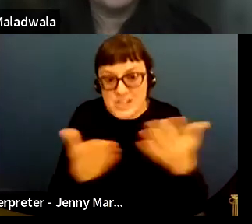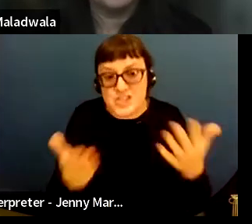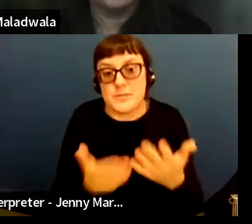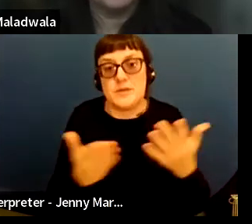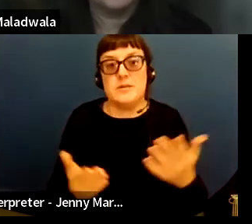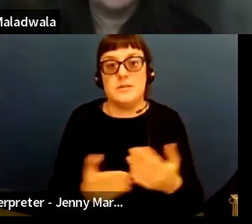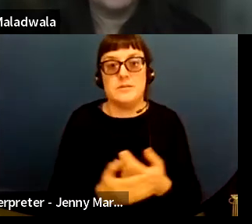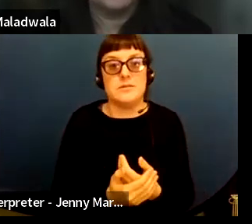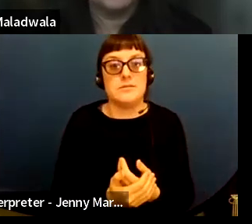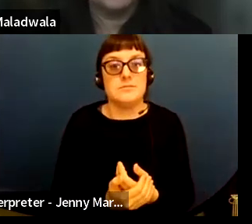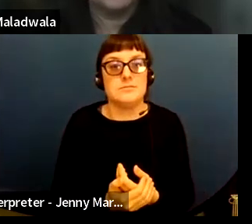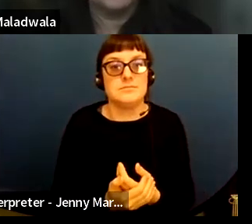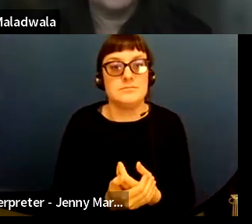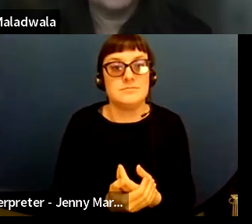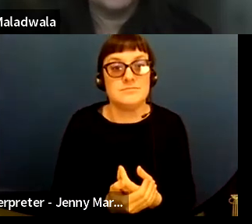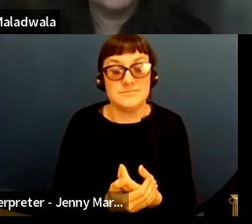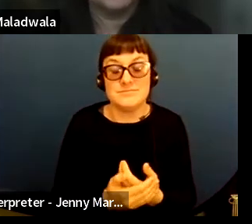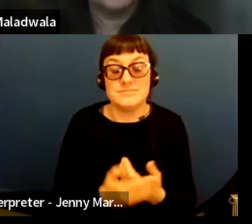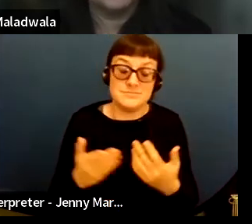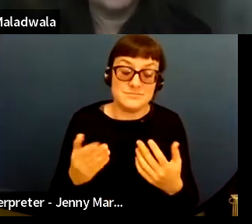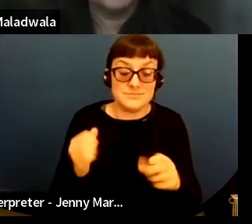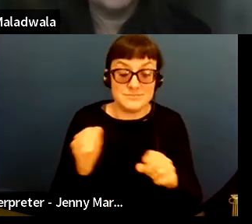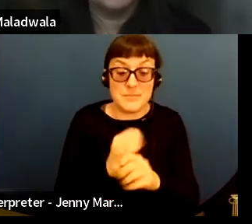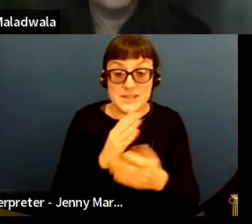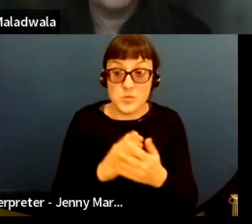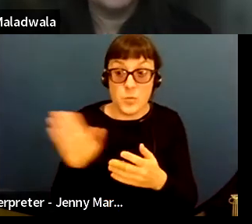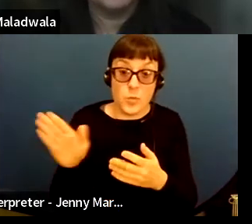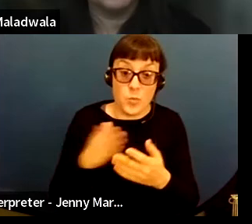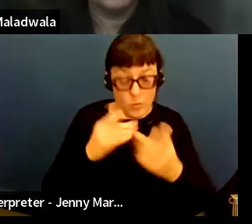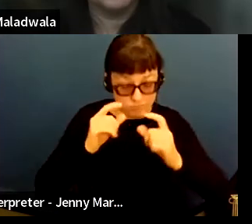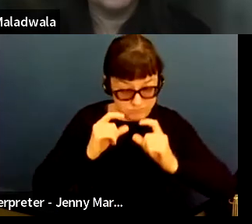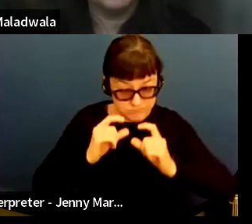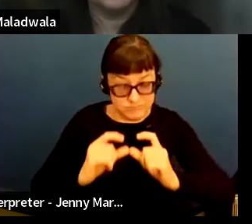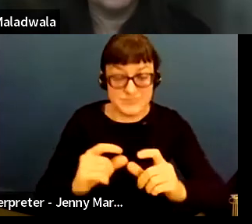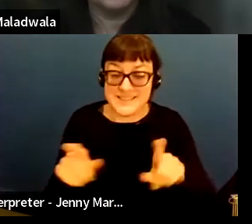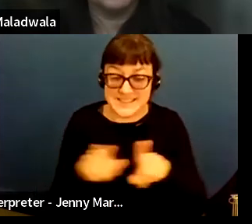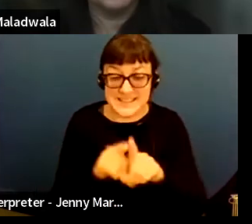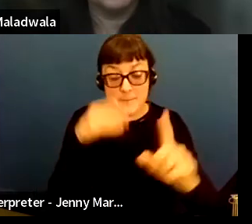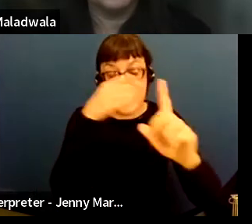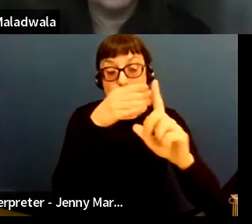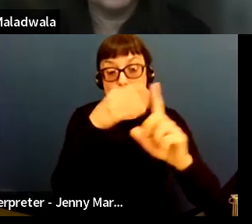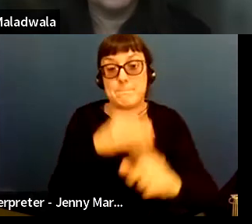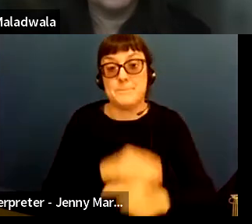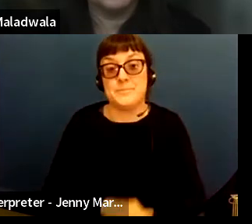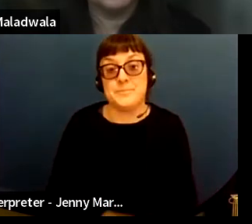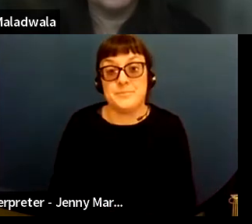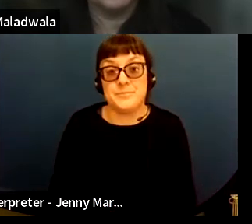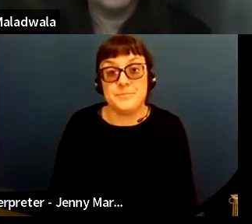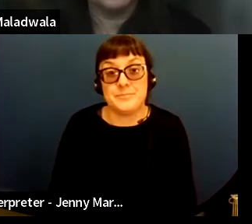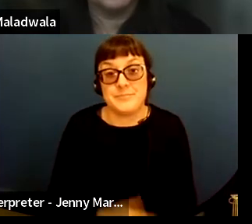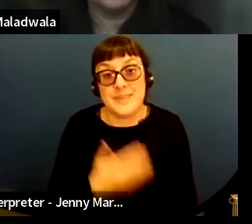and just ensuring that, you know, we're all moving in the same direction would be my sense. Thank